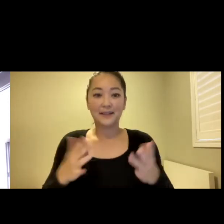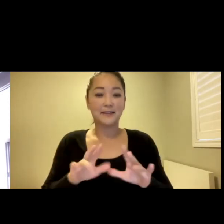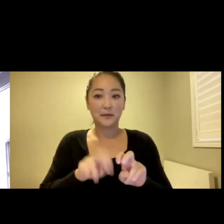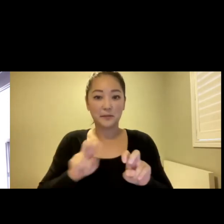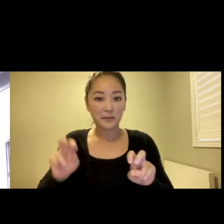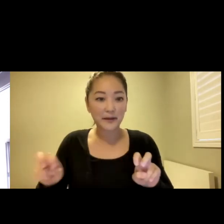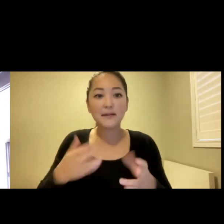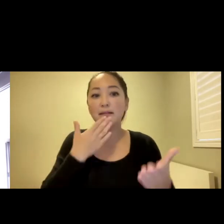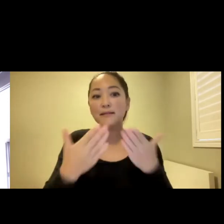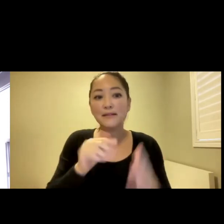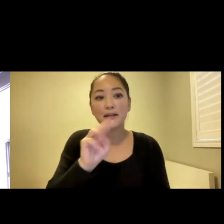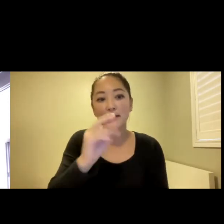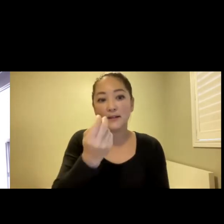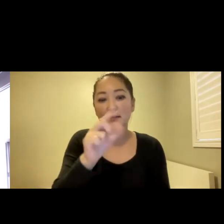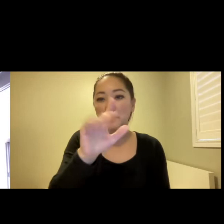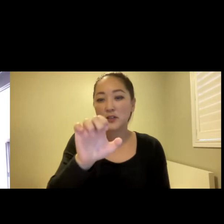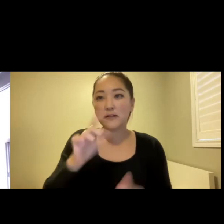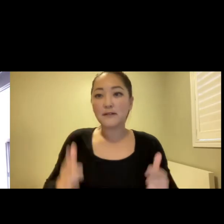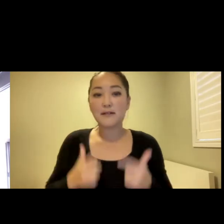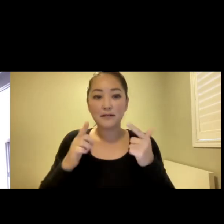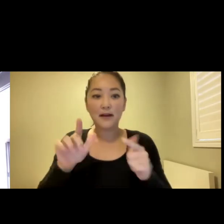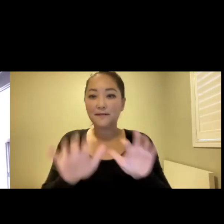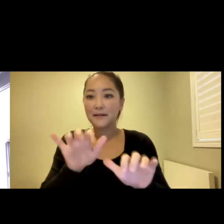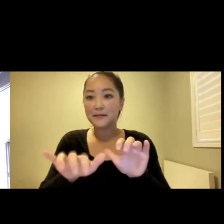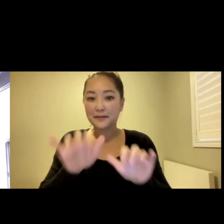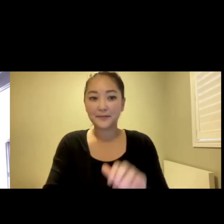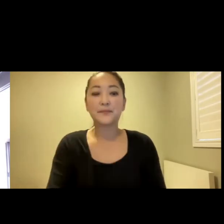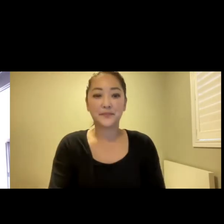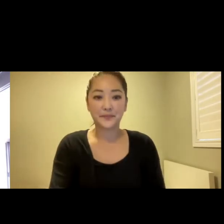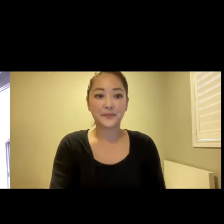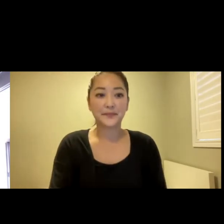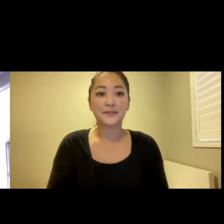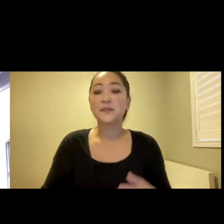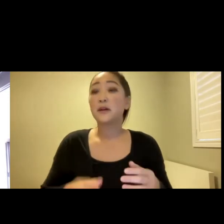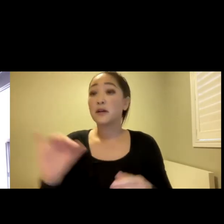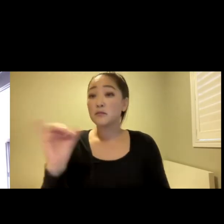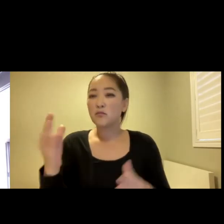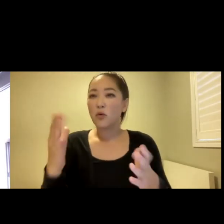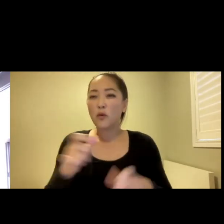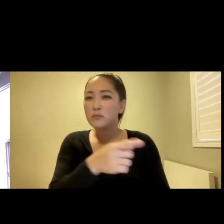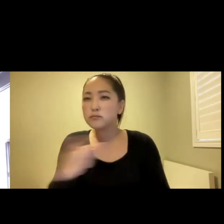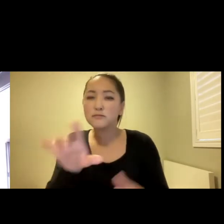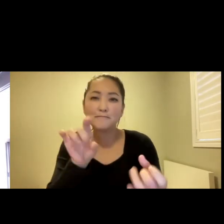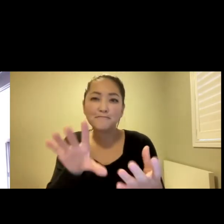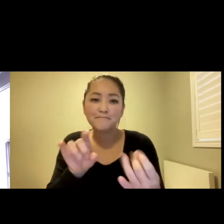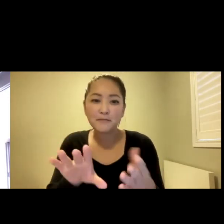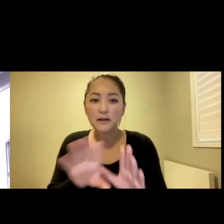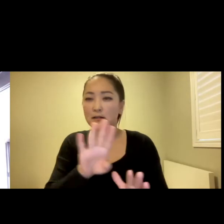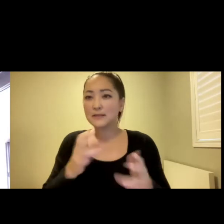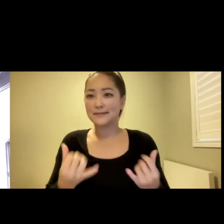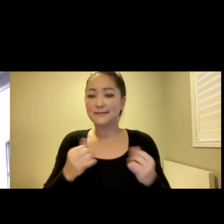our amazing live captioner. Lastly, we would love to hear your feedback about our panels. Please visit